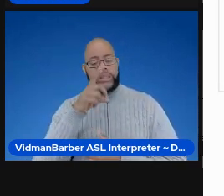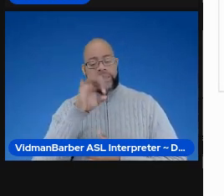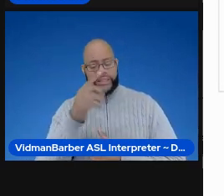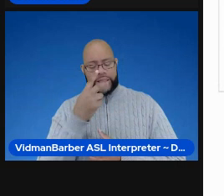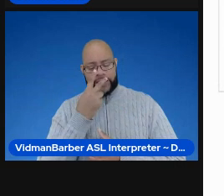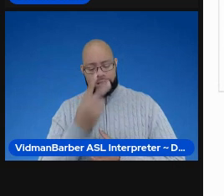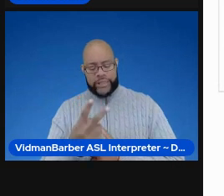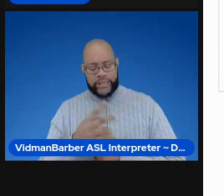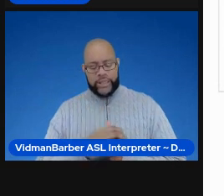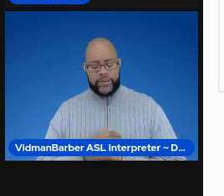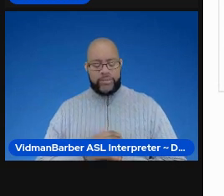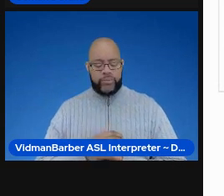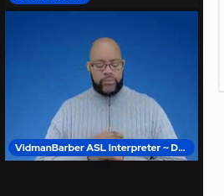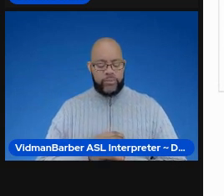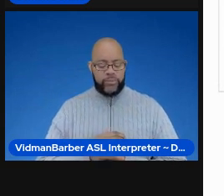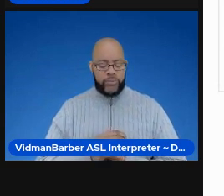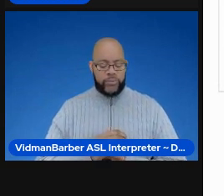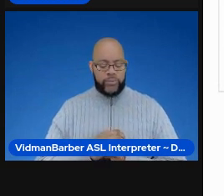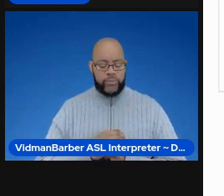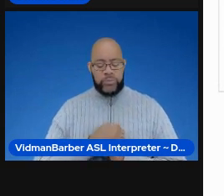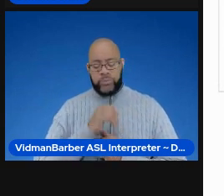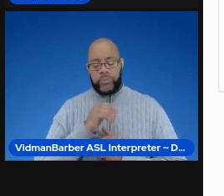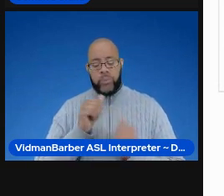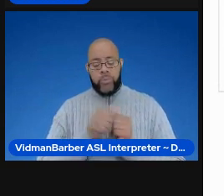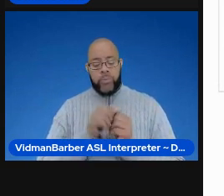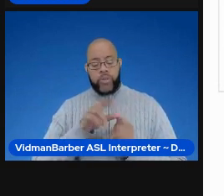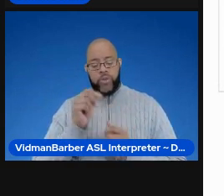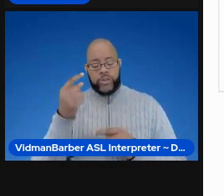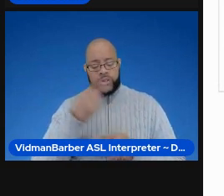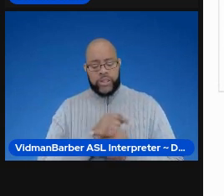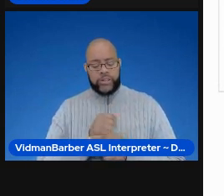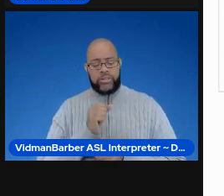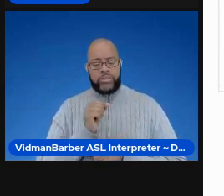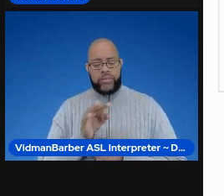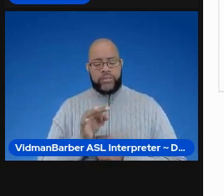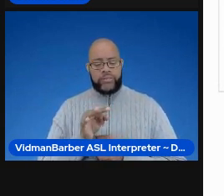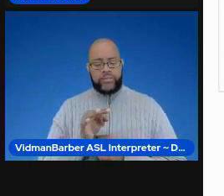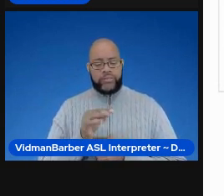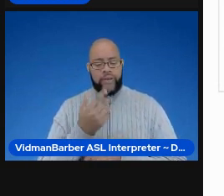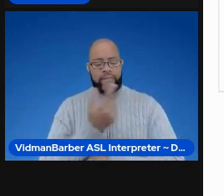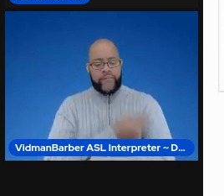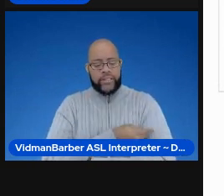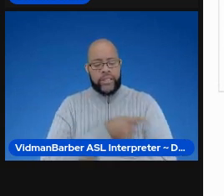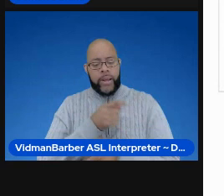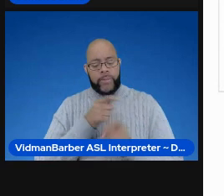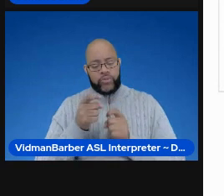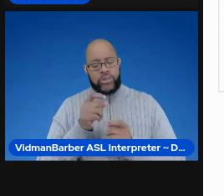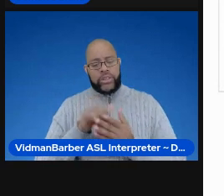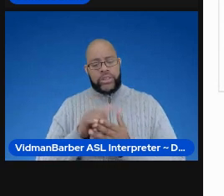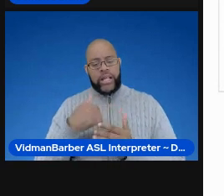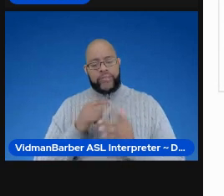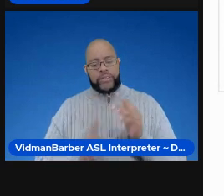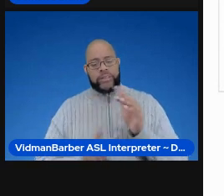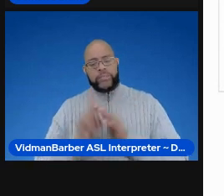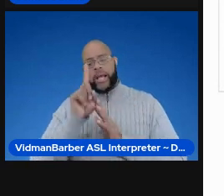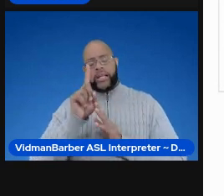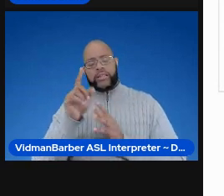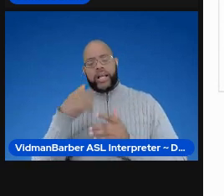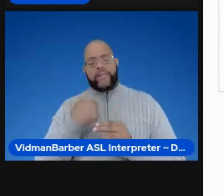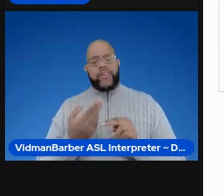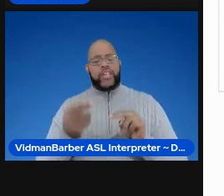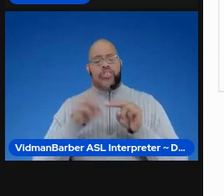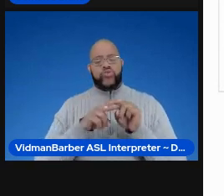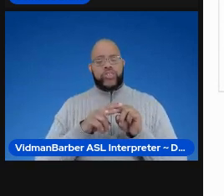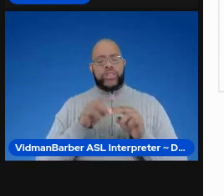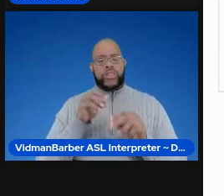that within the 30 days of vaccine administration, there was a spike or there was an increase